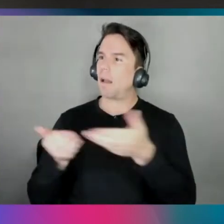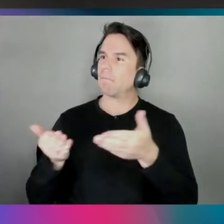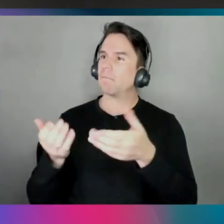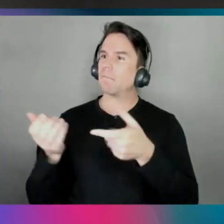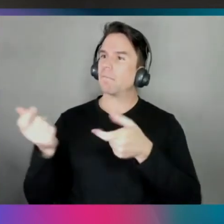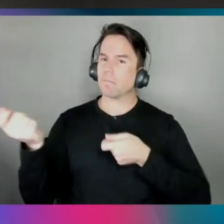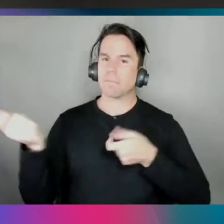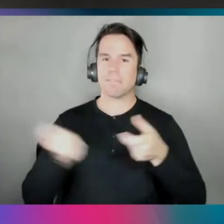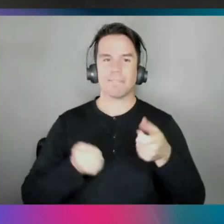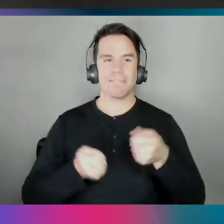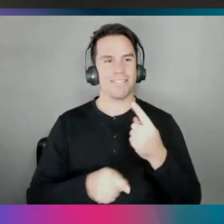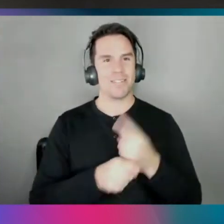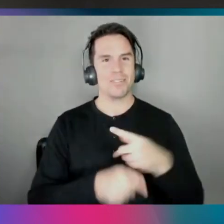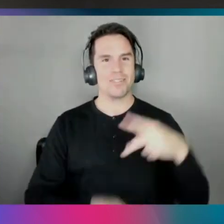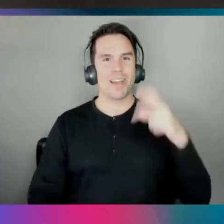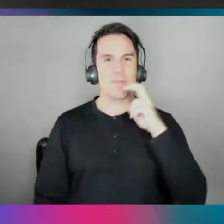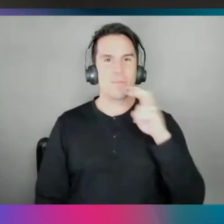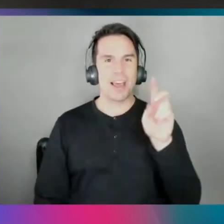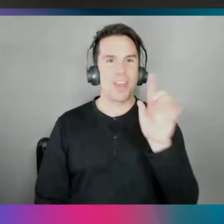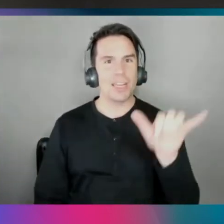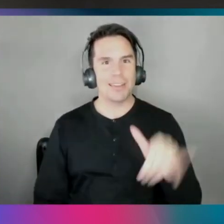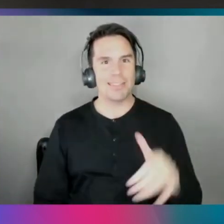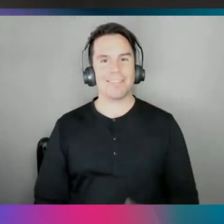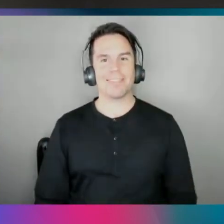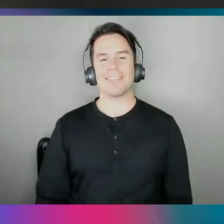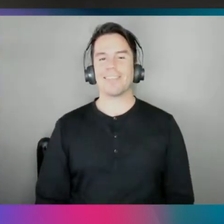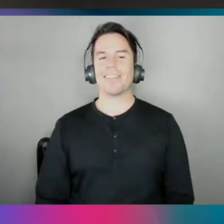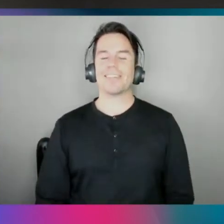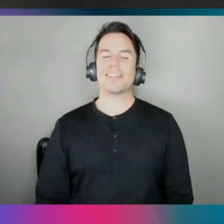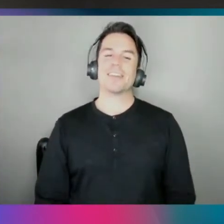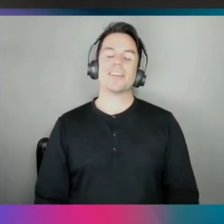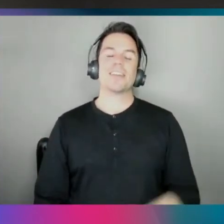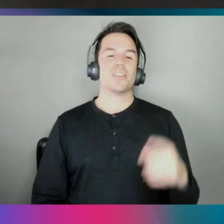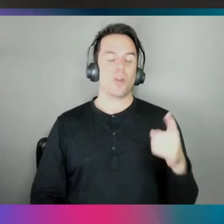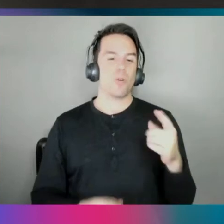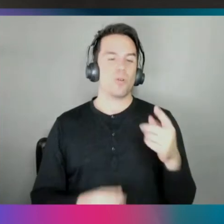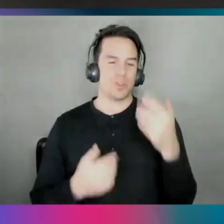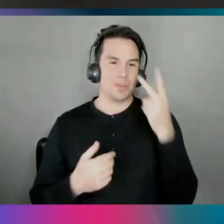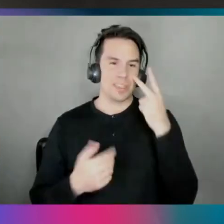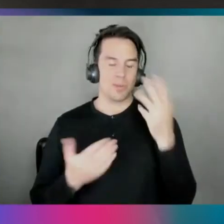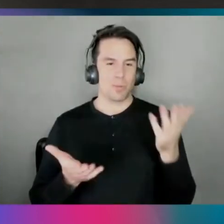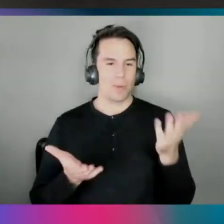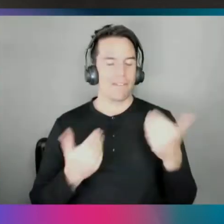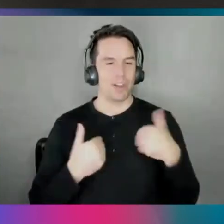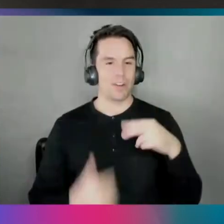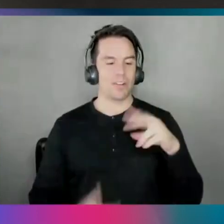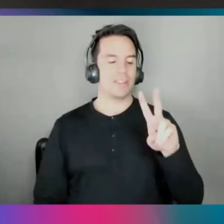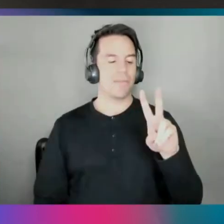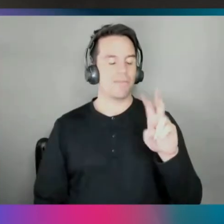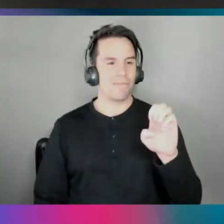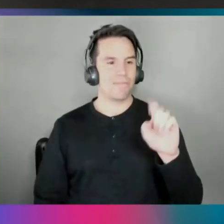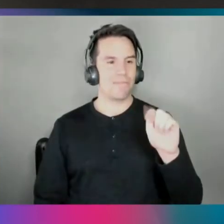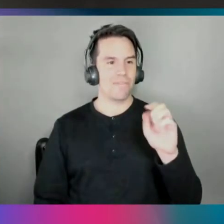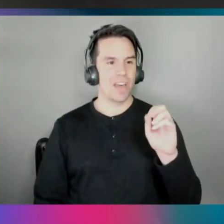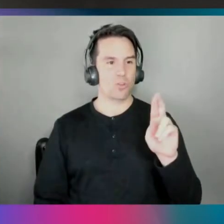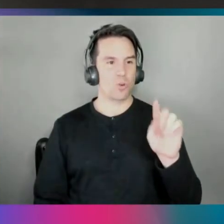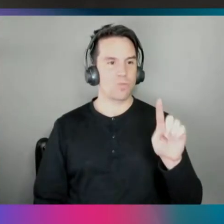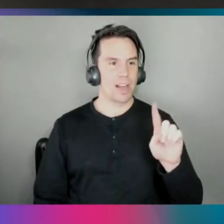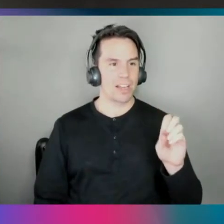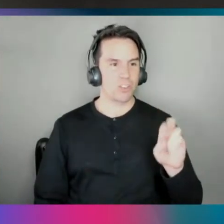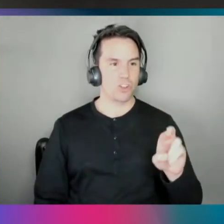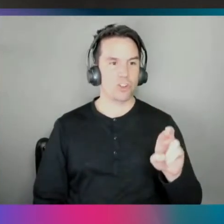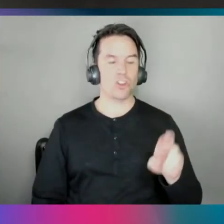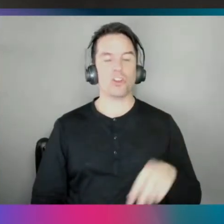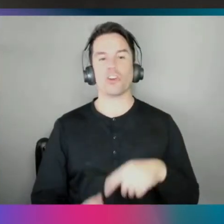come in. Our good old friend, our one-hot encoder, some vectorizers we're going to see when we hit that